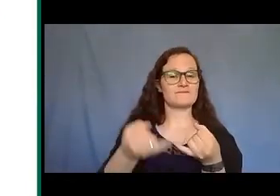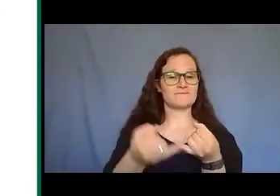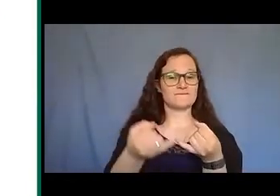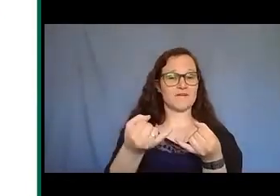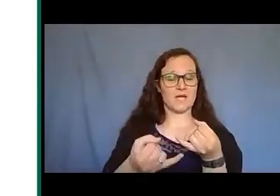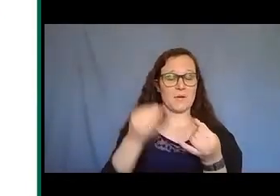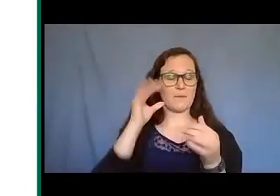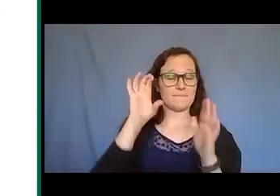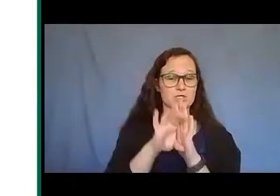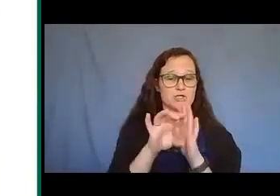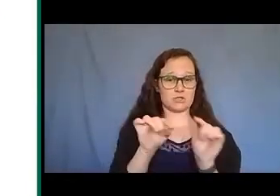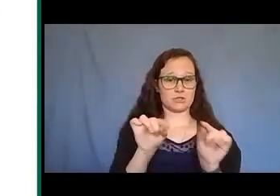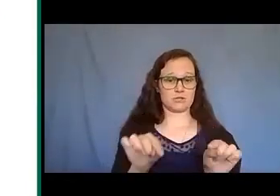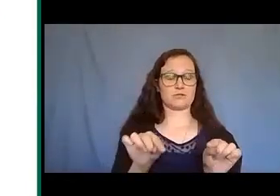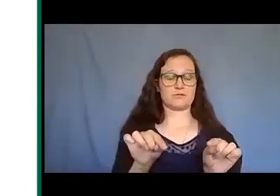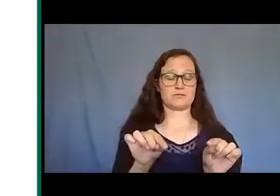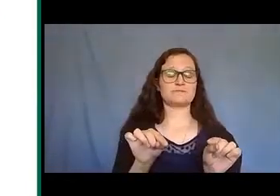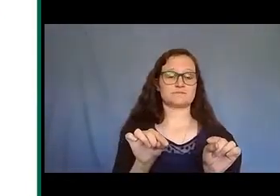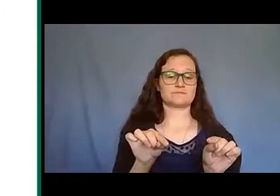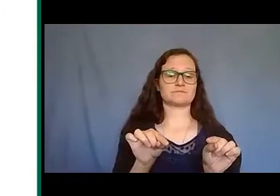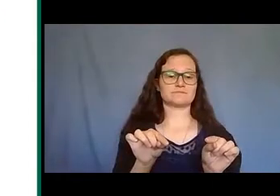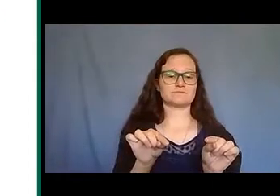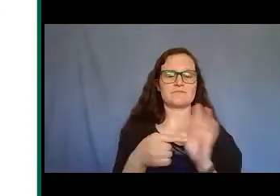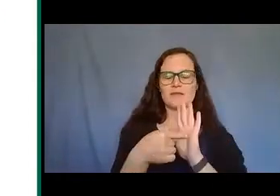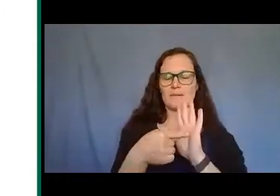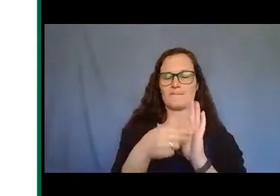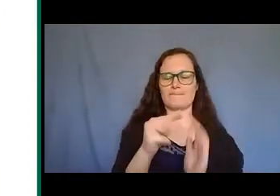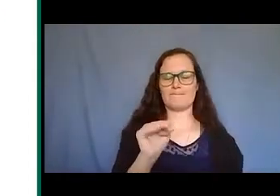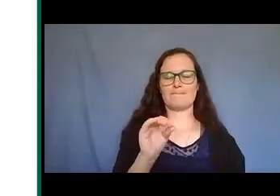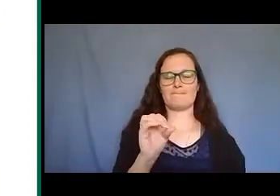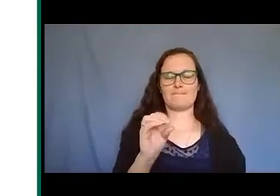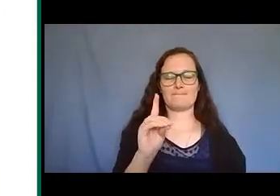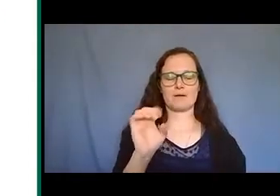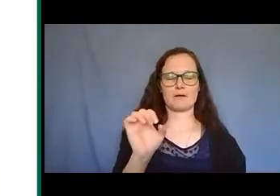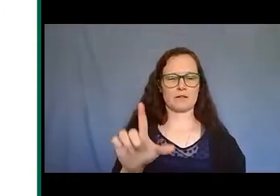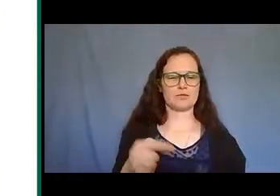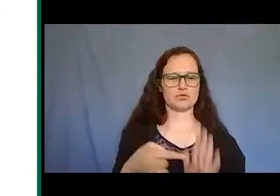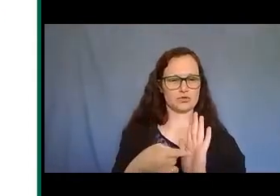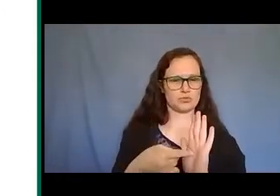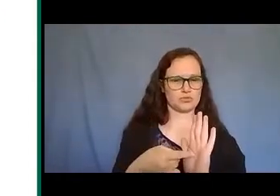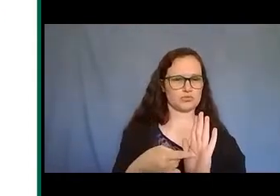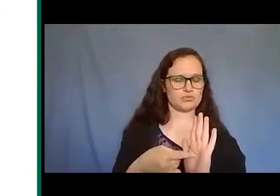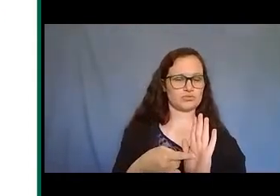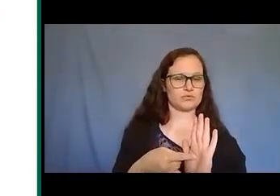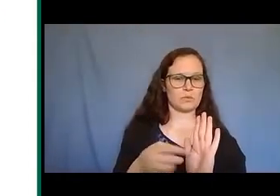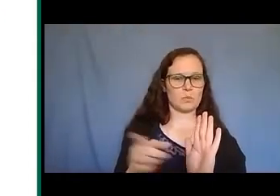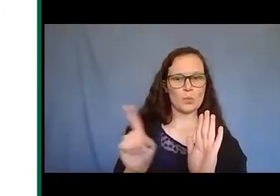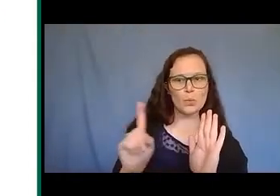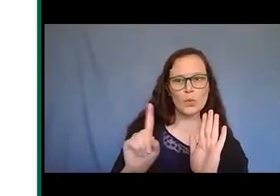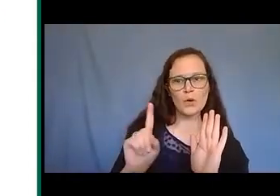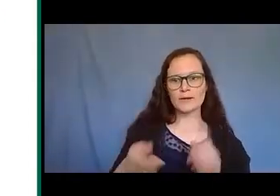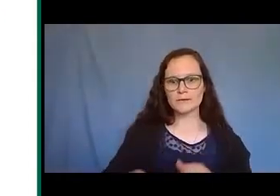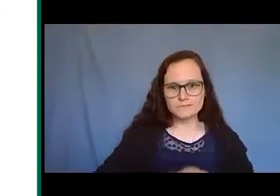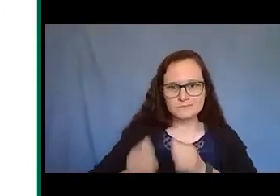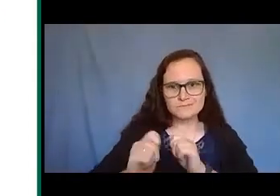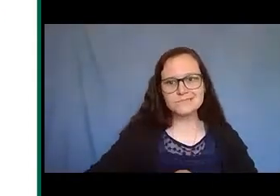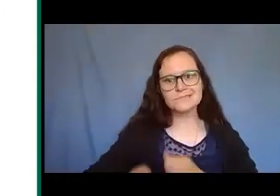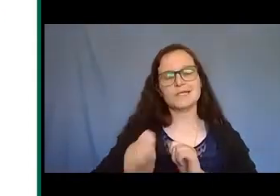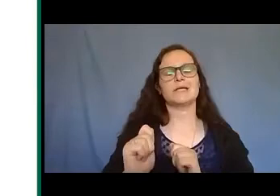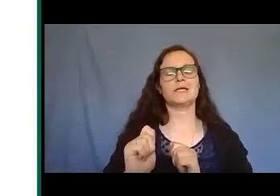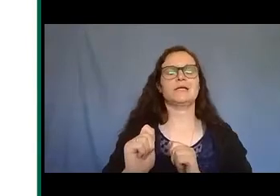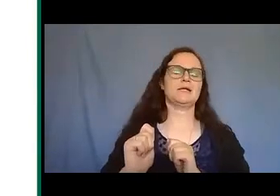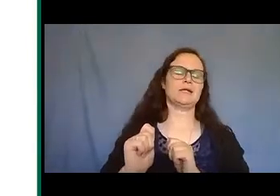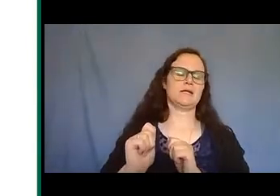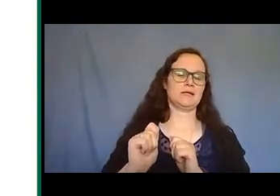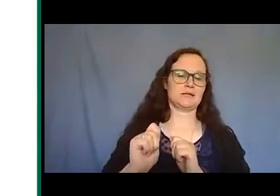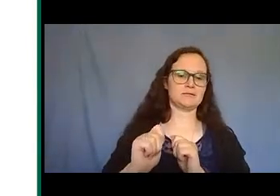here to point out is the conceptual model at the bottom that just shows where the trenches are, kind of in cross